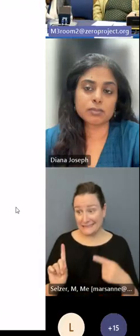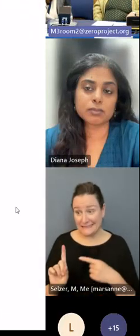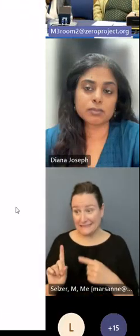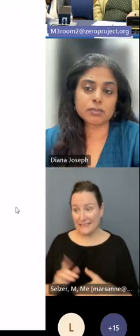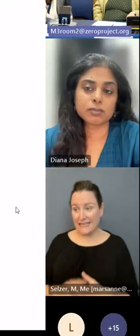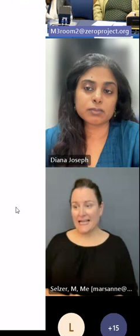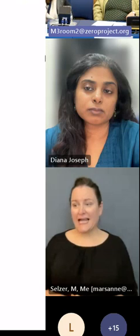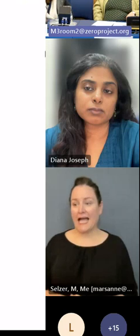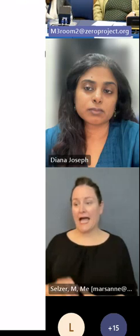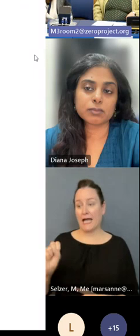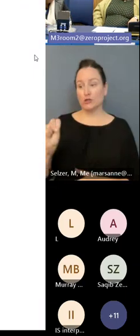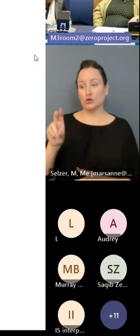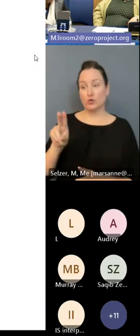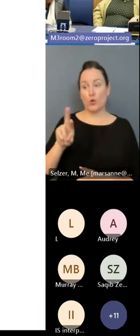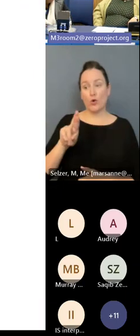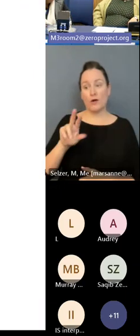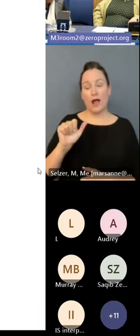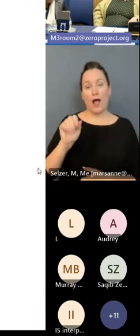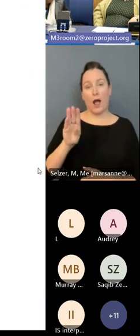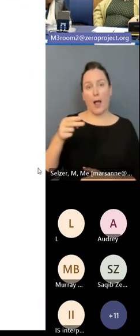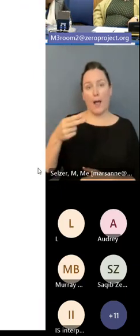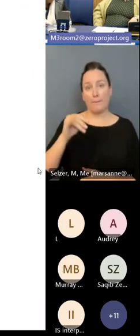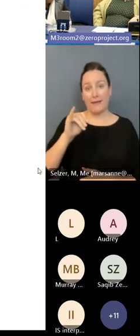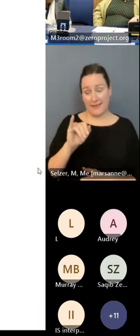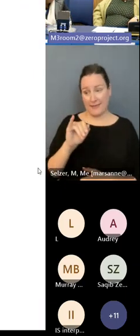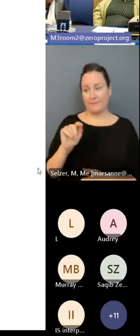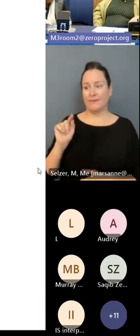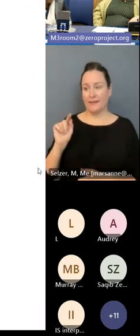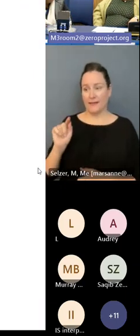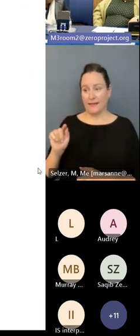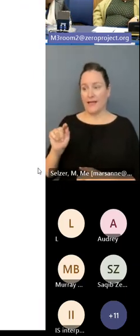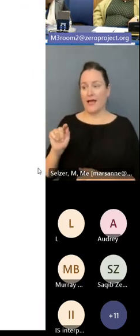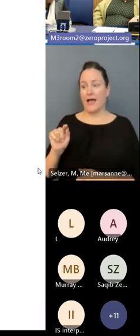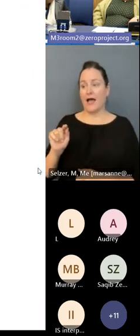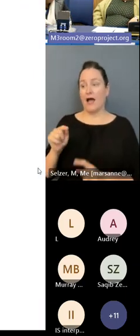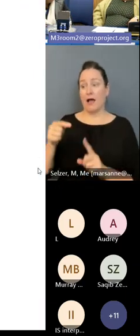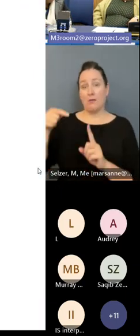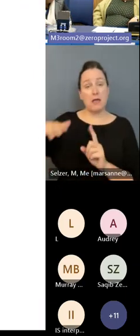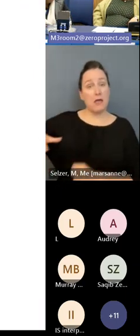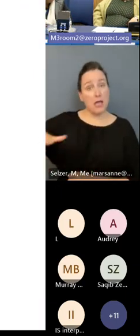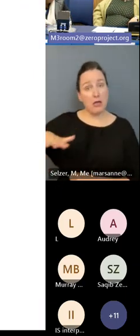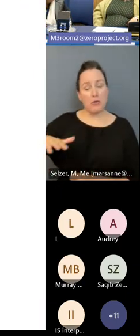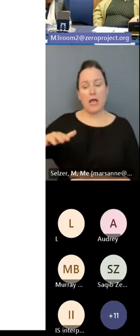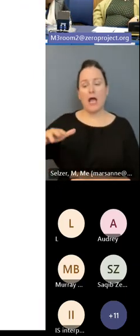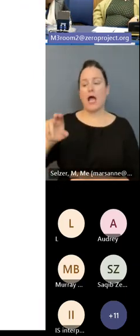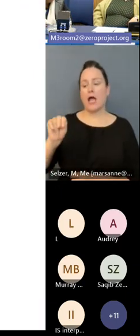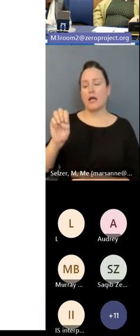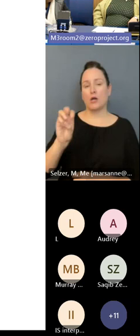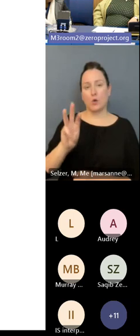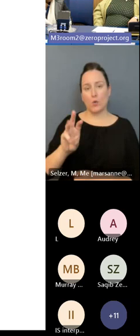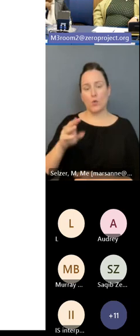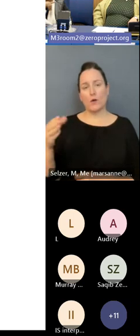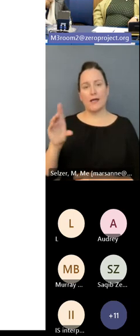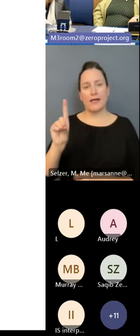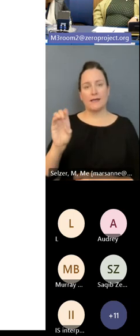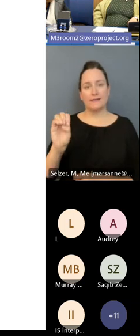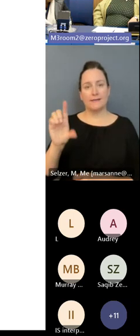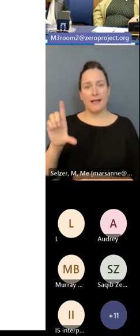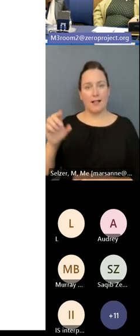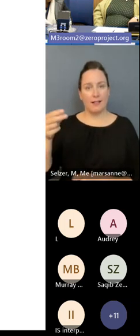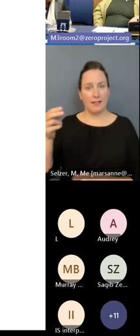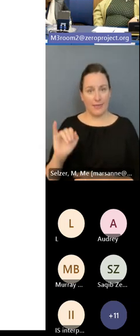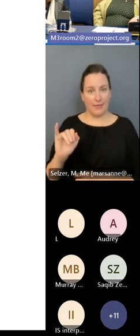Her startup organization is based in New Delhi. And yes, Surabhi, it's your turn. Please go